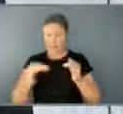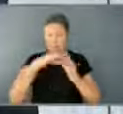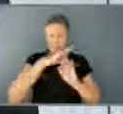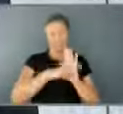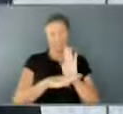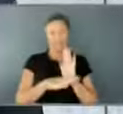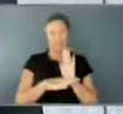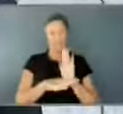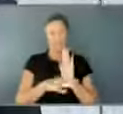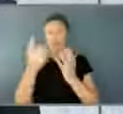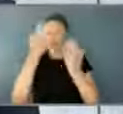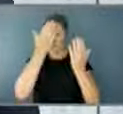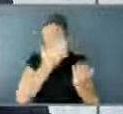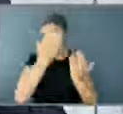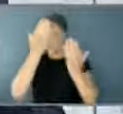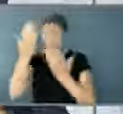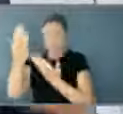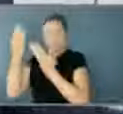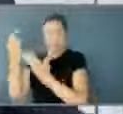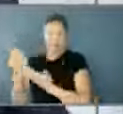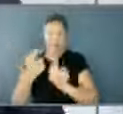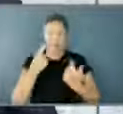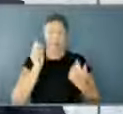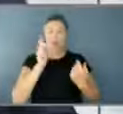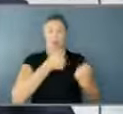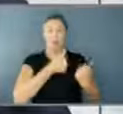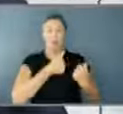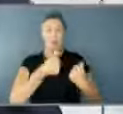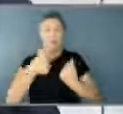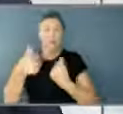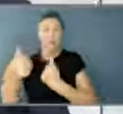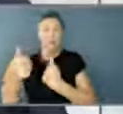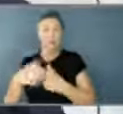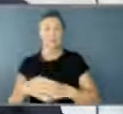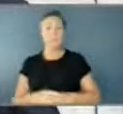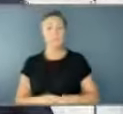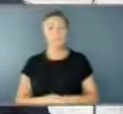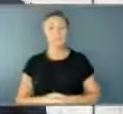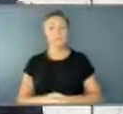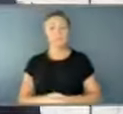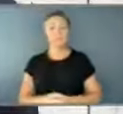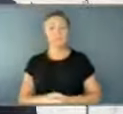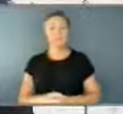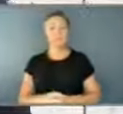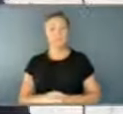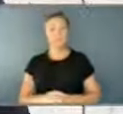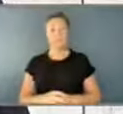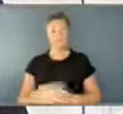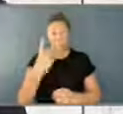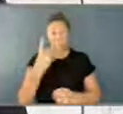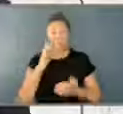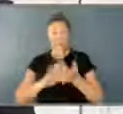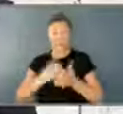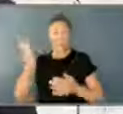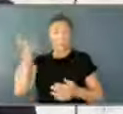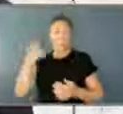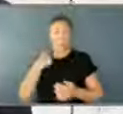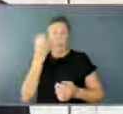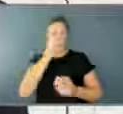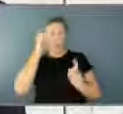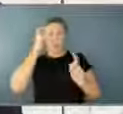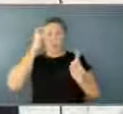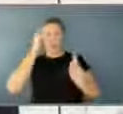that sort of updated assessment of a risk that looked very unknown and very concerning a month ago. But I think the experience of the past